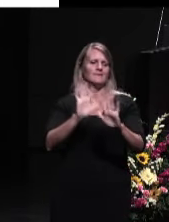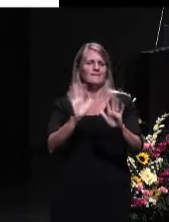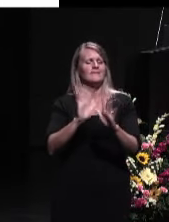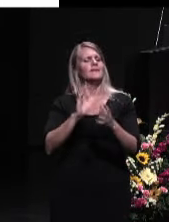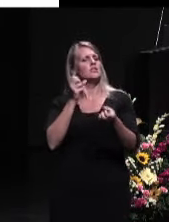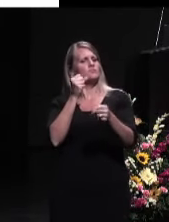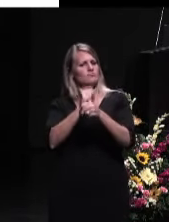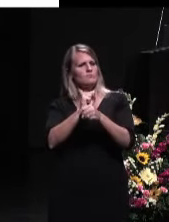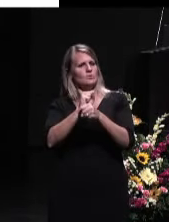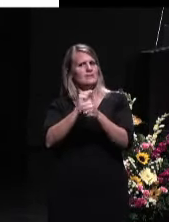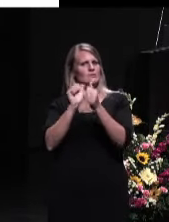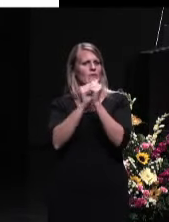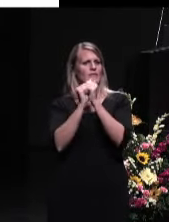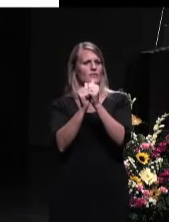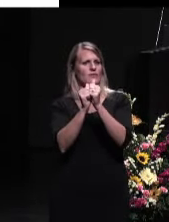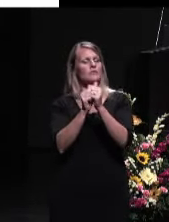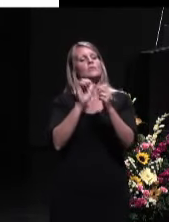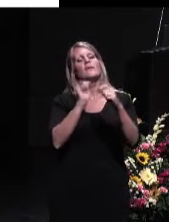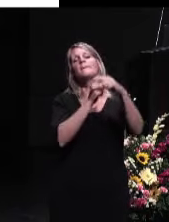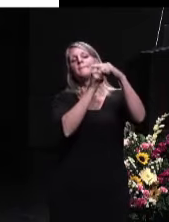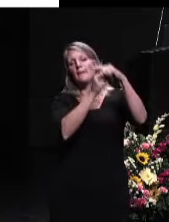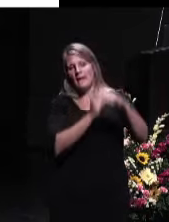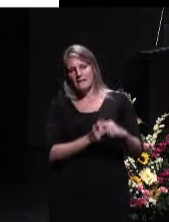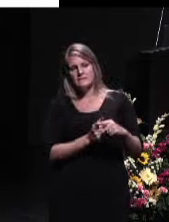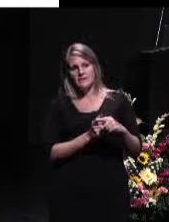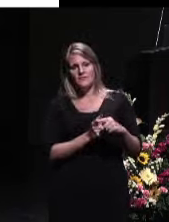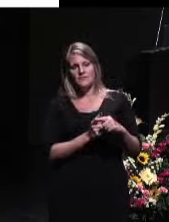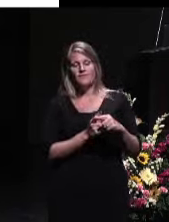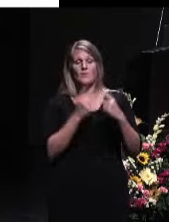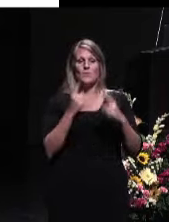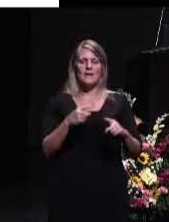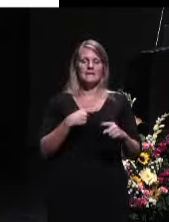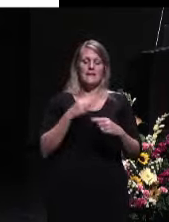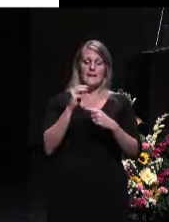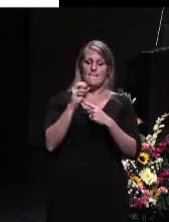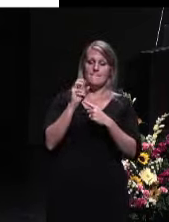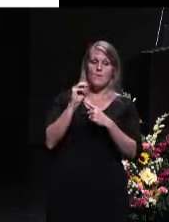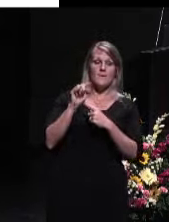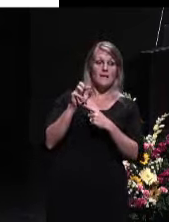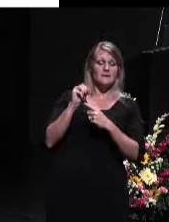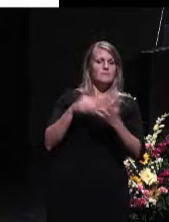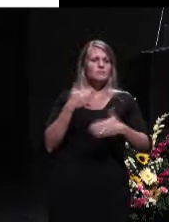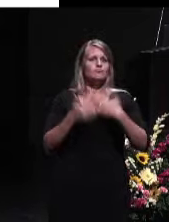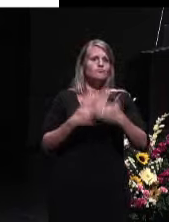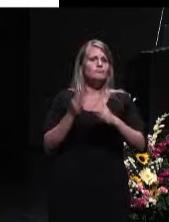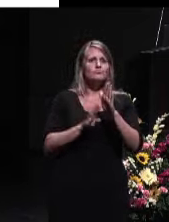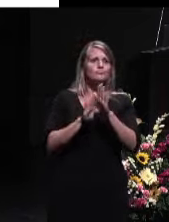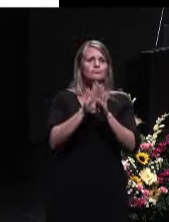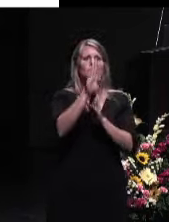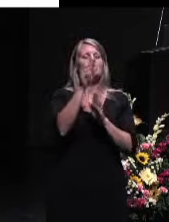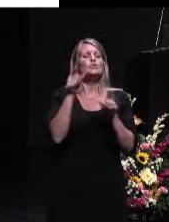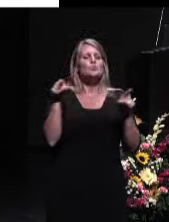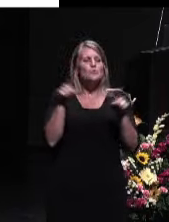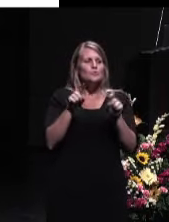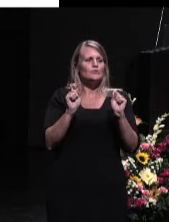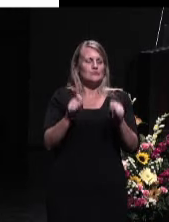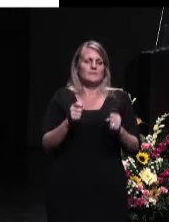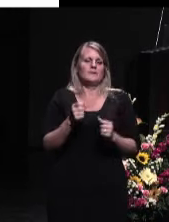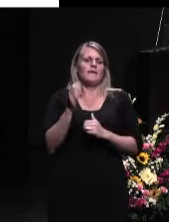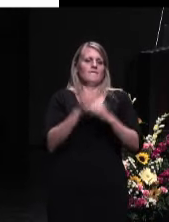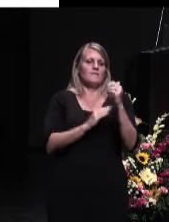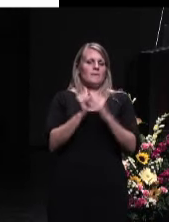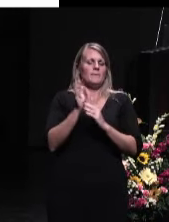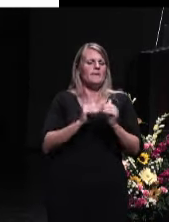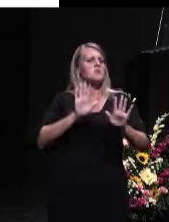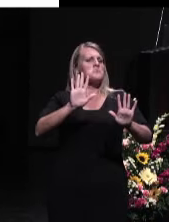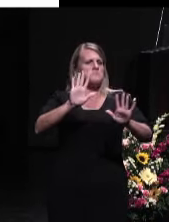some of the positives with regard to when I say we have momentum. They are substantial, and it should make you all proud and comfortable with the position